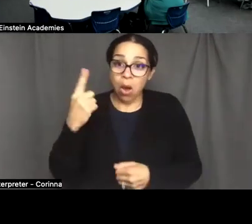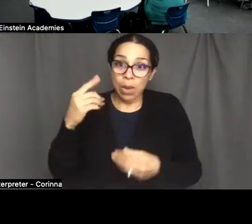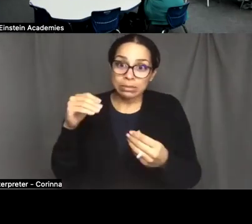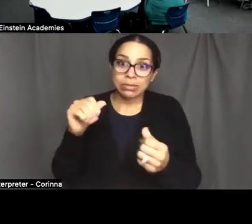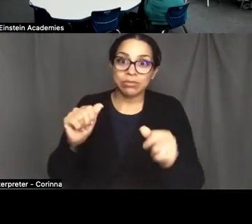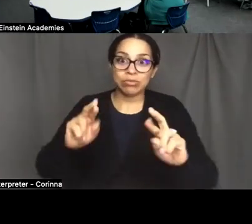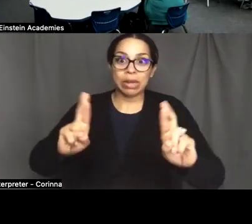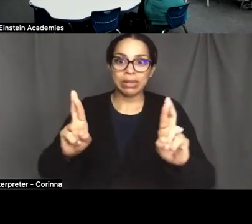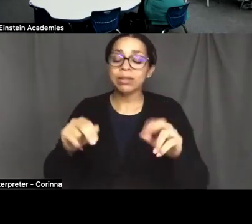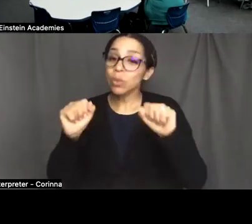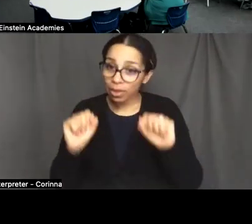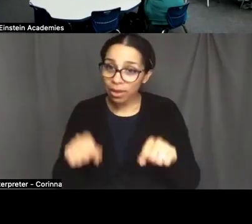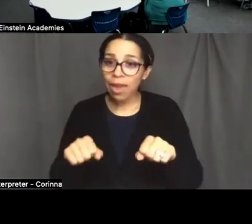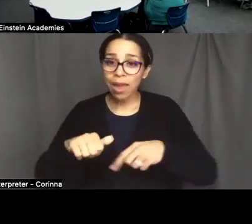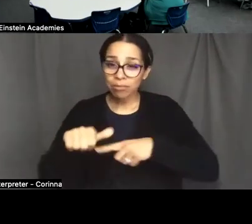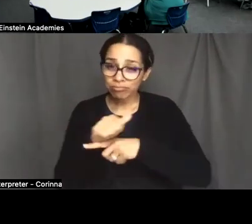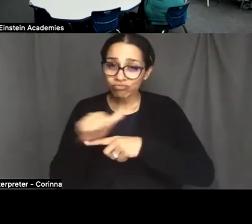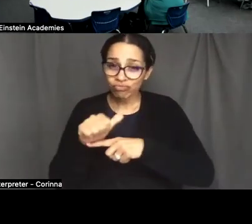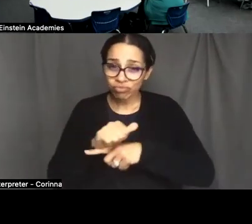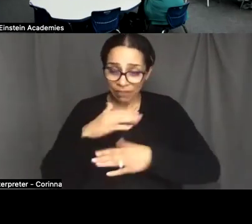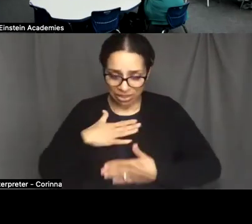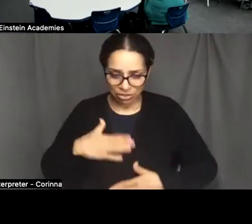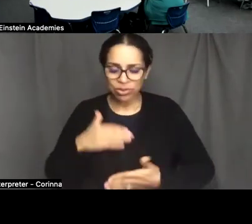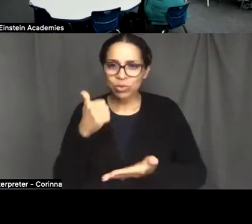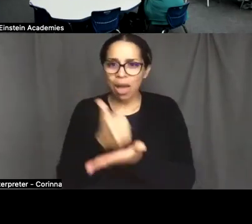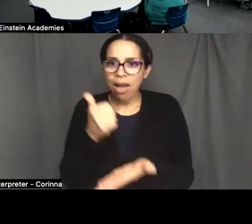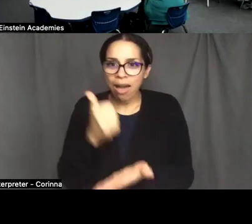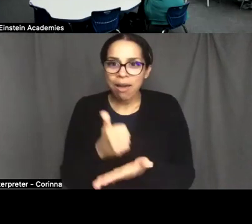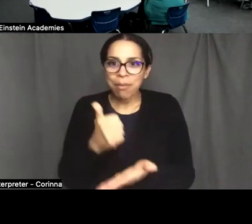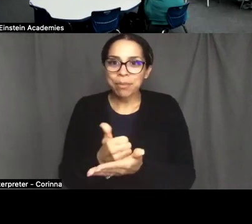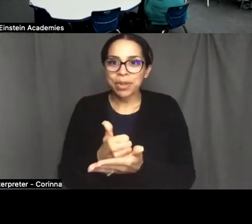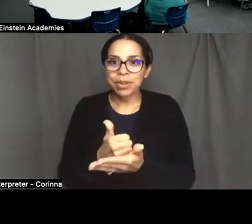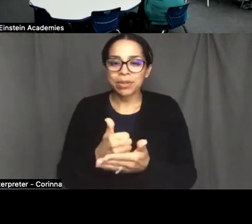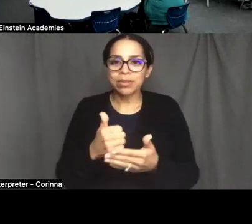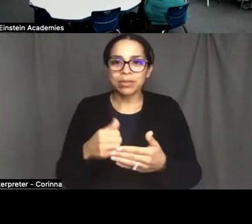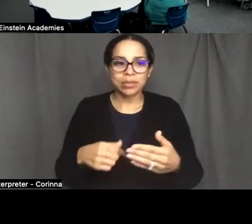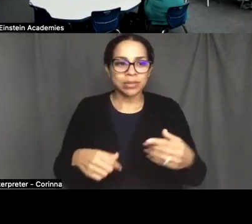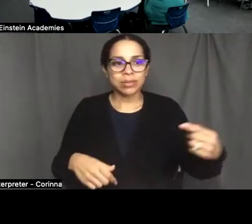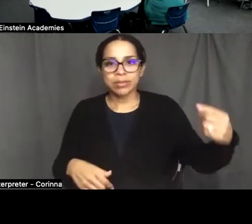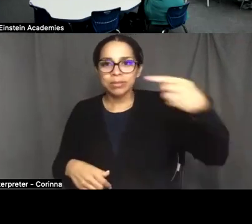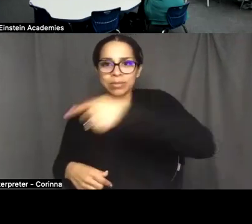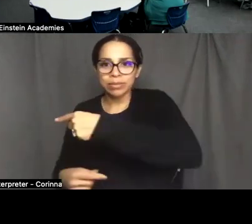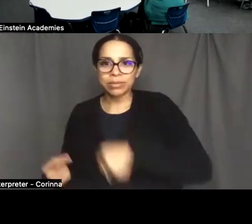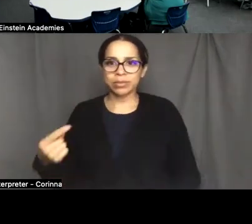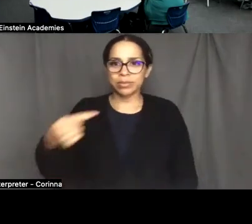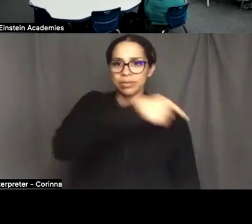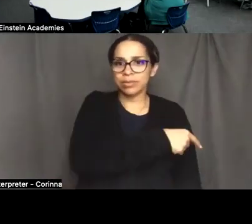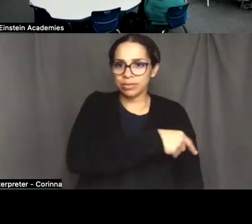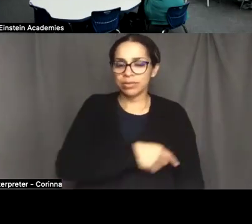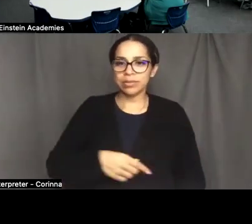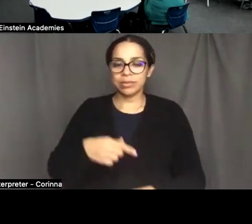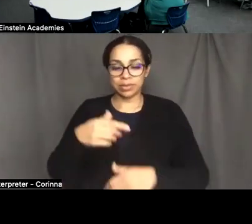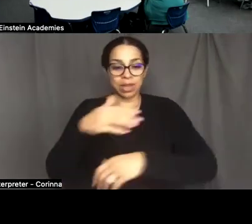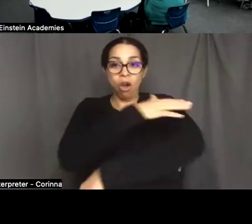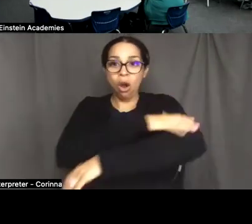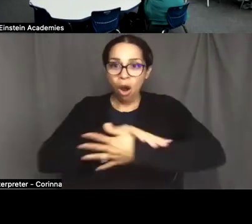their body to cross the midline, like just doing activities where their arms and legs are crossing the midline. And that